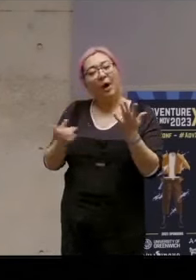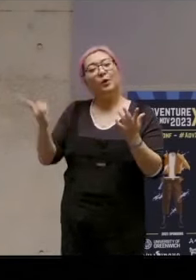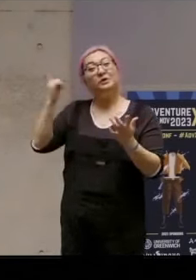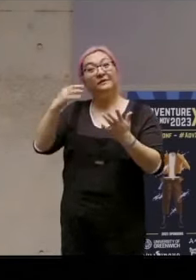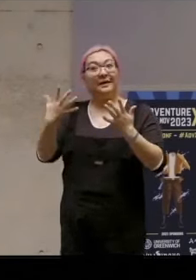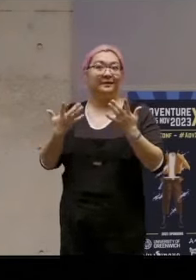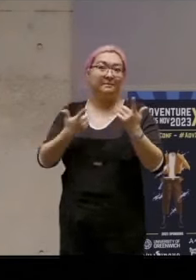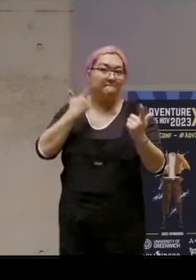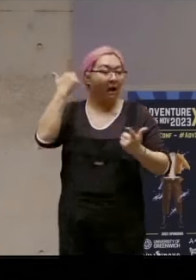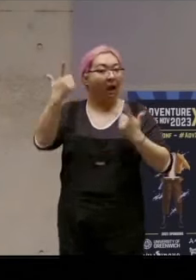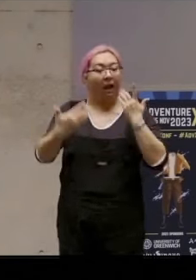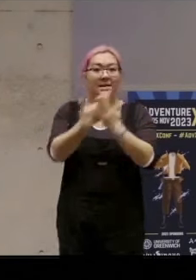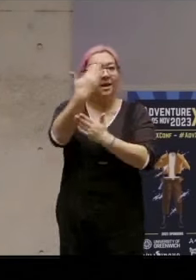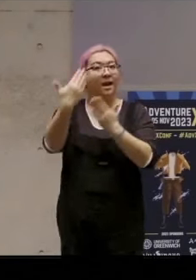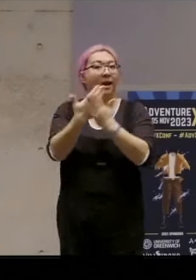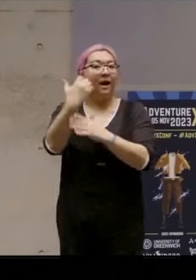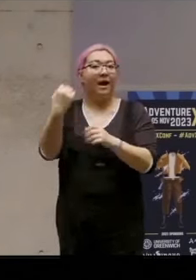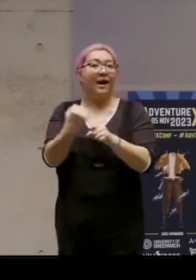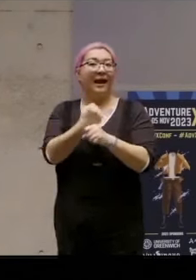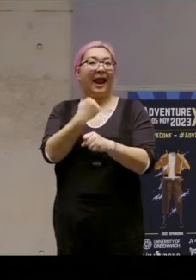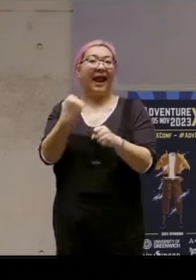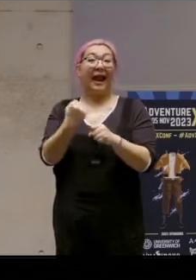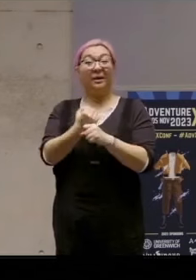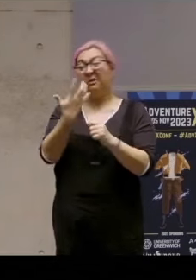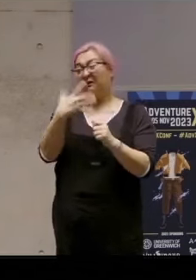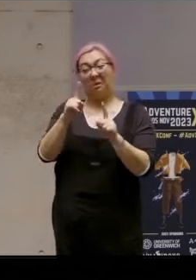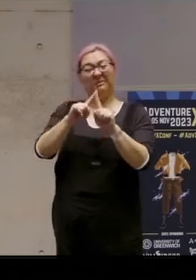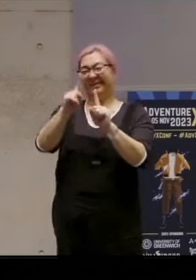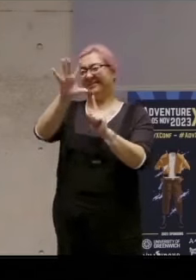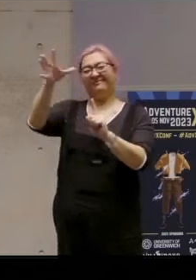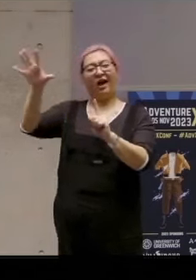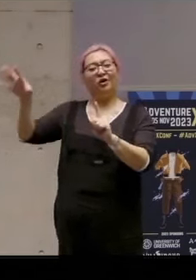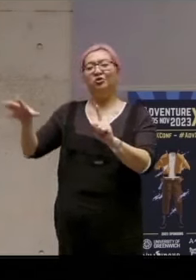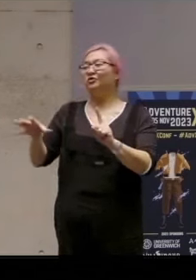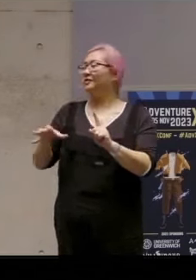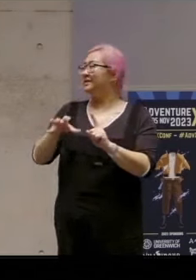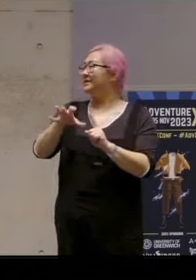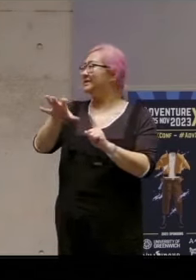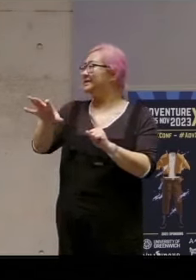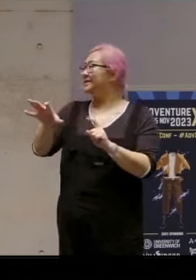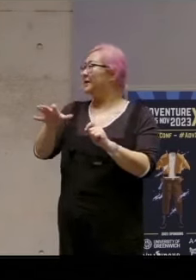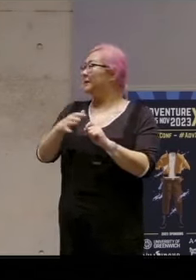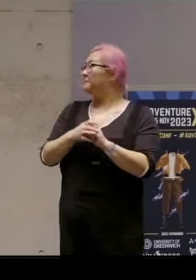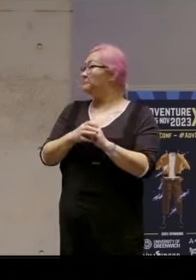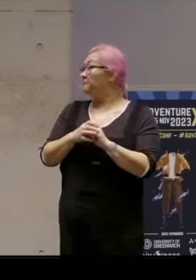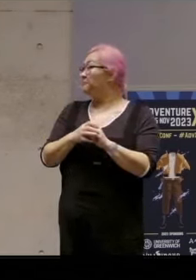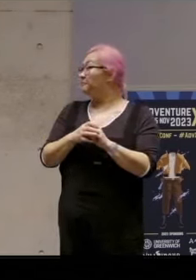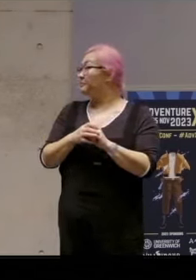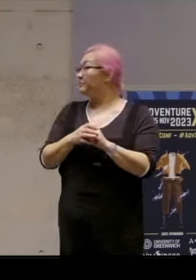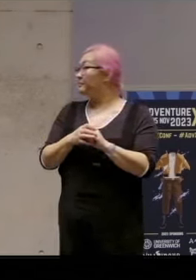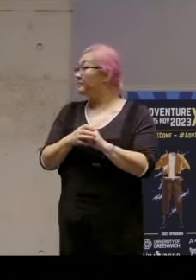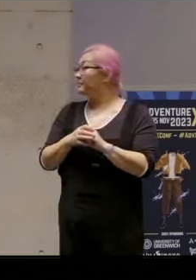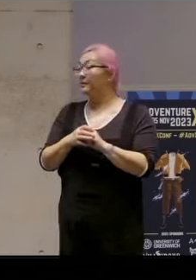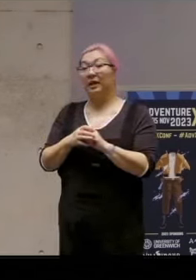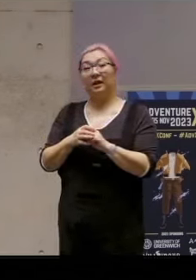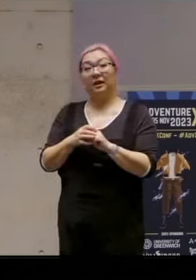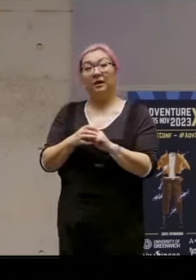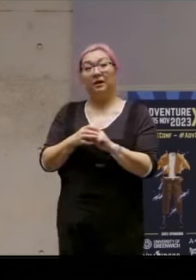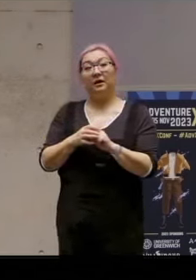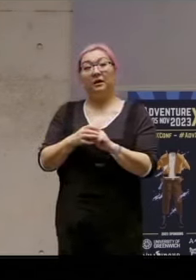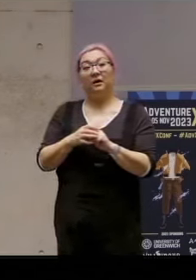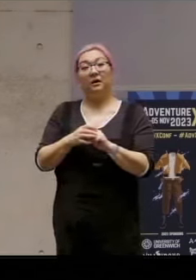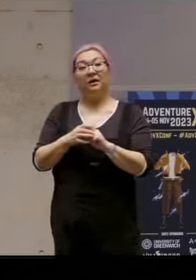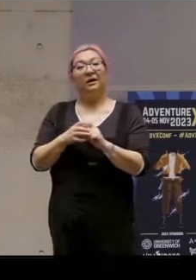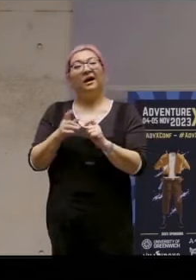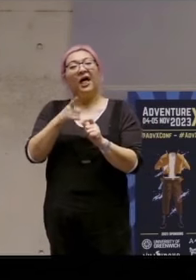modern game development scene in their countries. Like in Amanita Design example, or in 11-bit example, like those